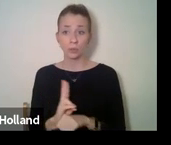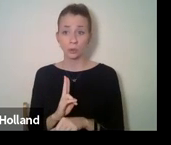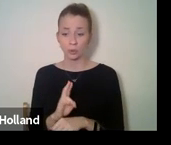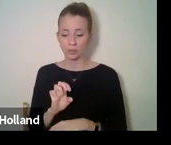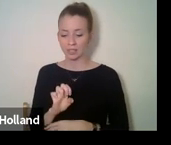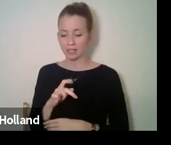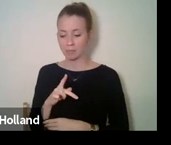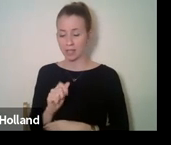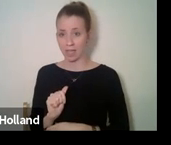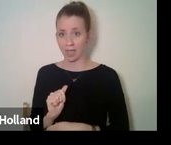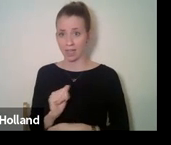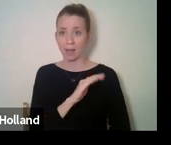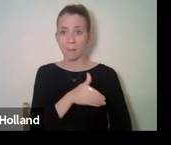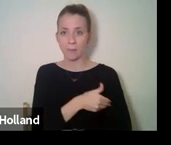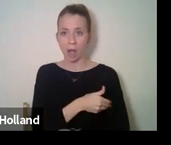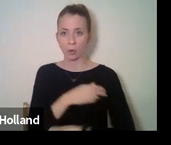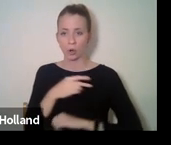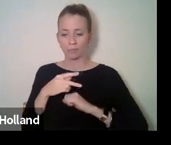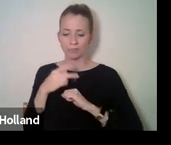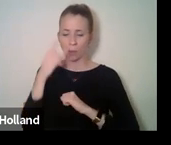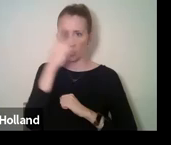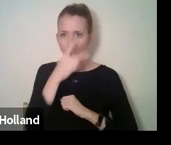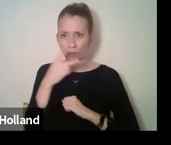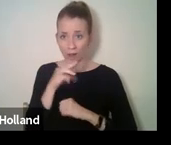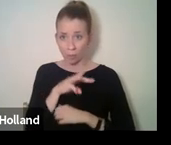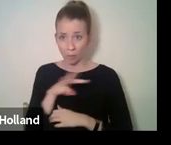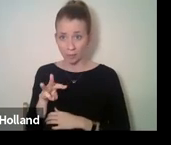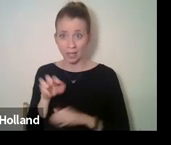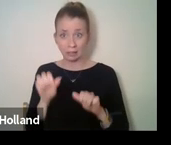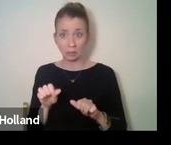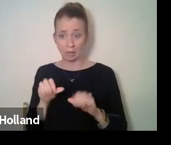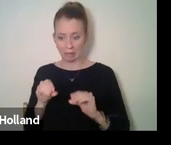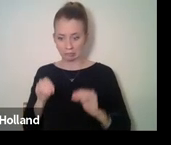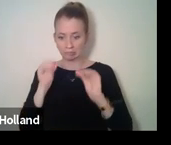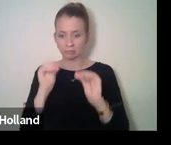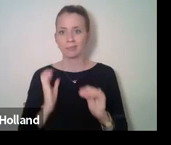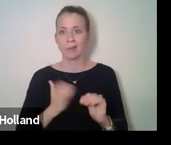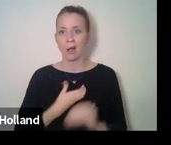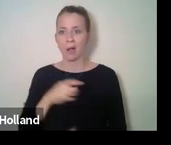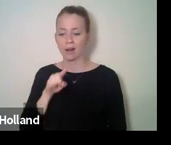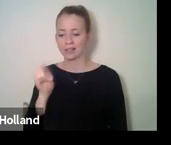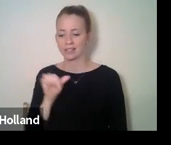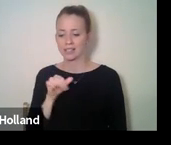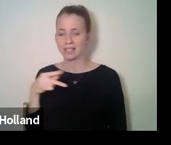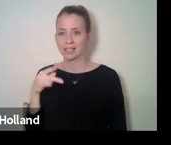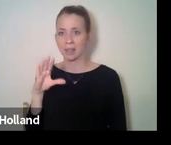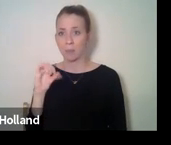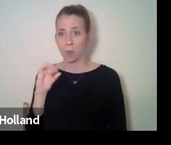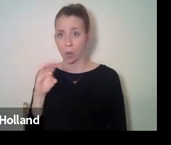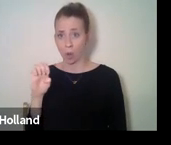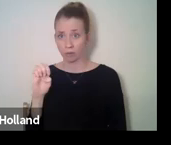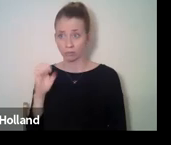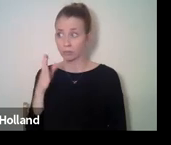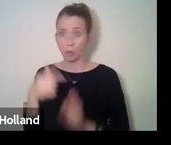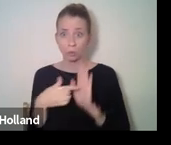EPA Power Profiler website, you can put our zip code into the program and it will show us where